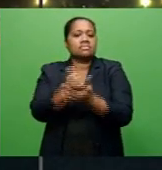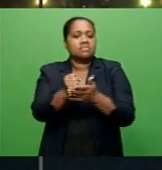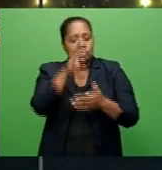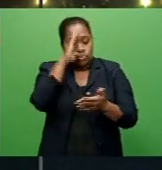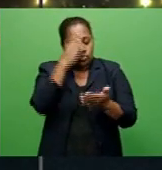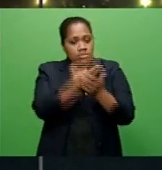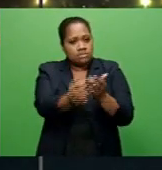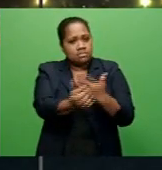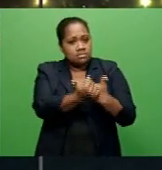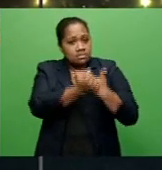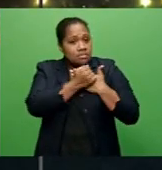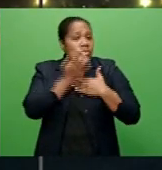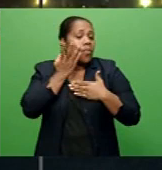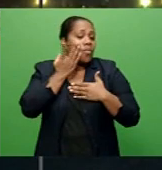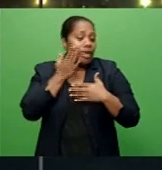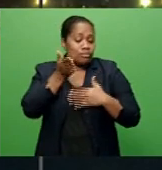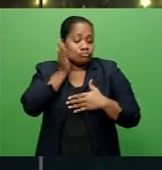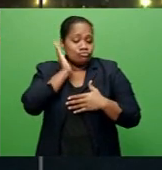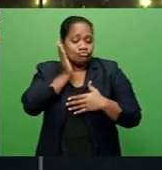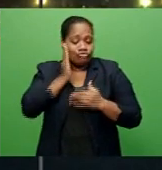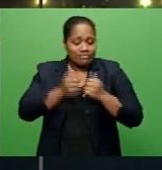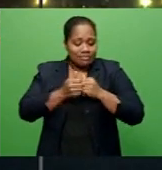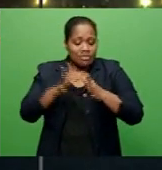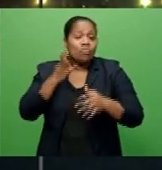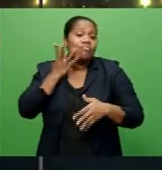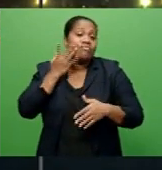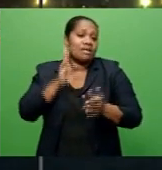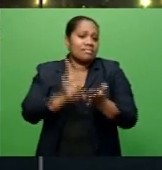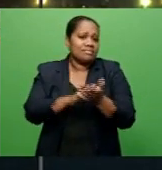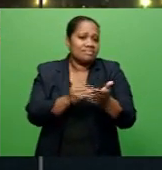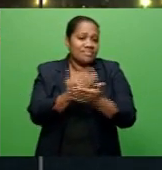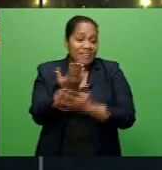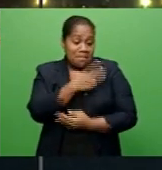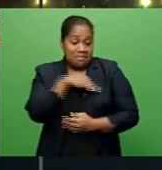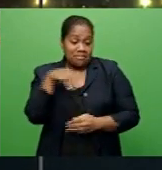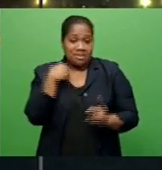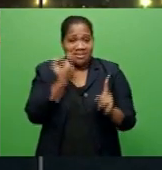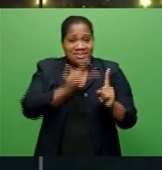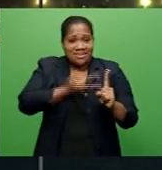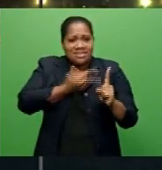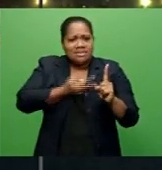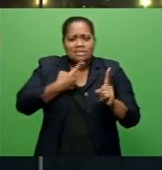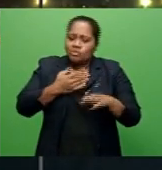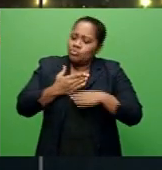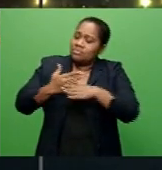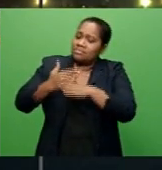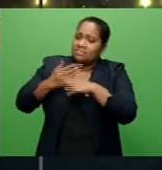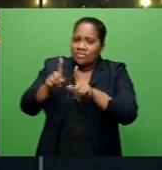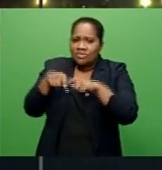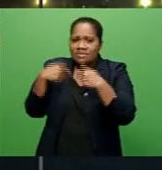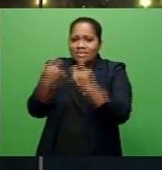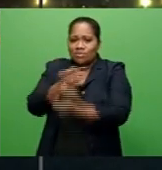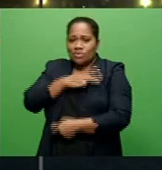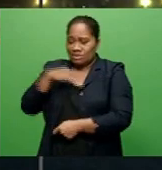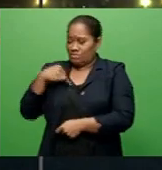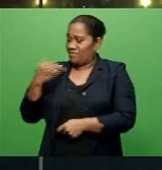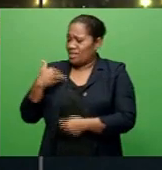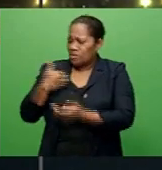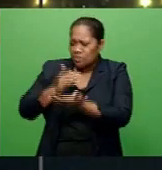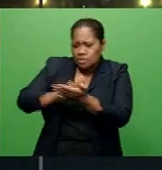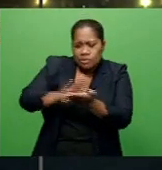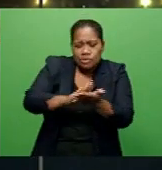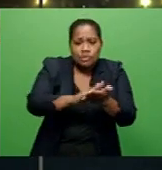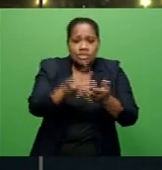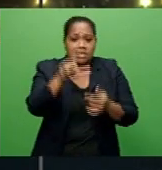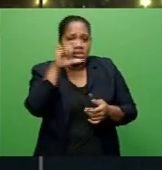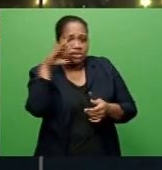when school resumes on Monday. Minister Rosie Akbar says they are working with teams from the Ministry of Health in cleaning up classrooms and will also